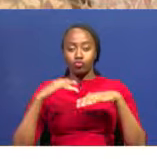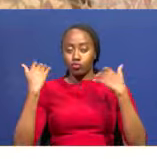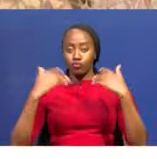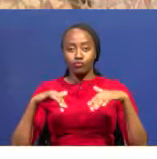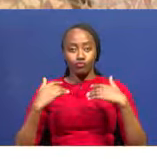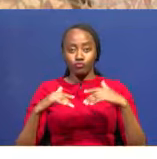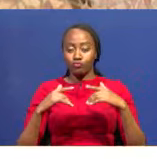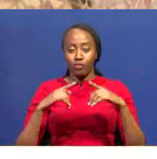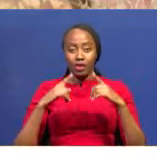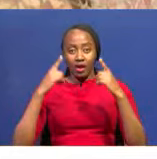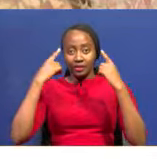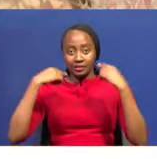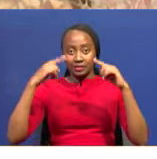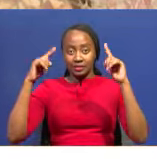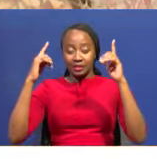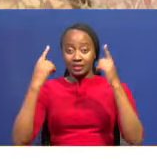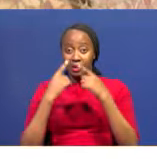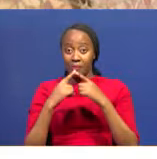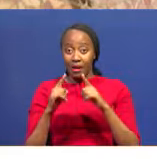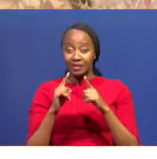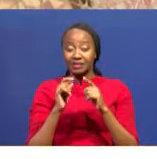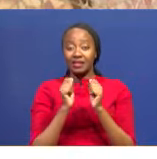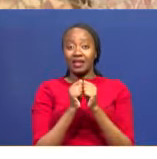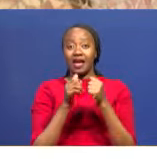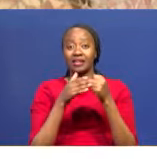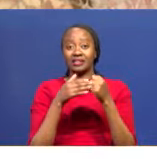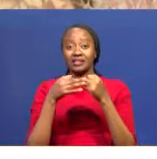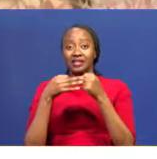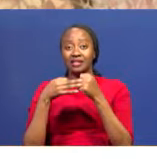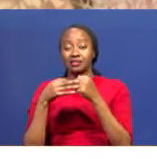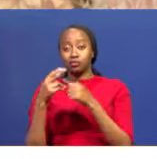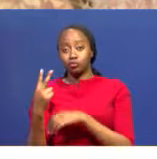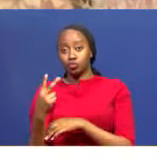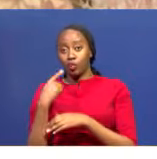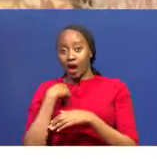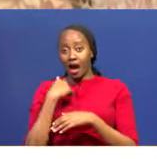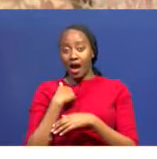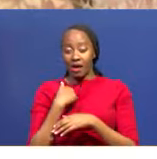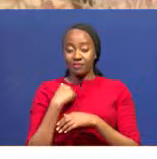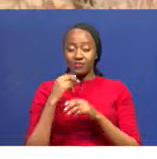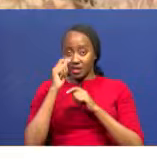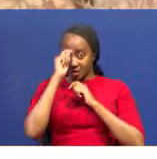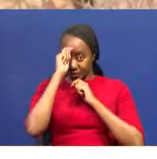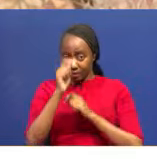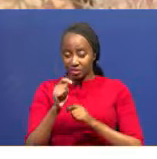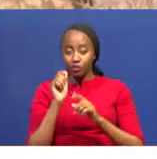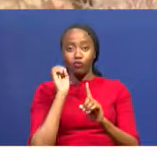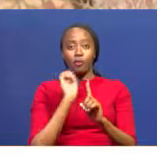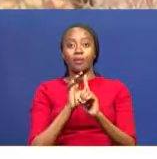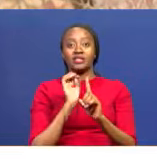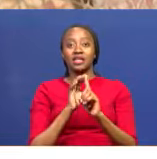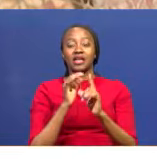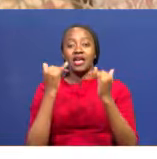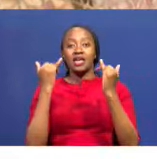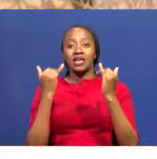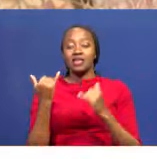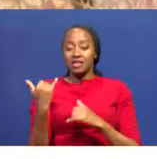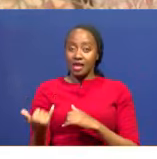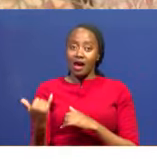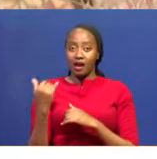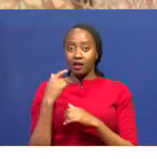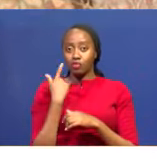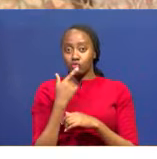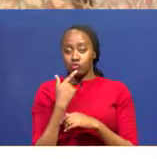examination. In 1983, he was a chartered insurance practitioner, widely respected for mentoring young professionals and for his